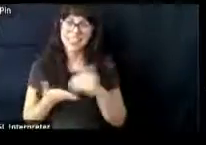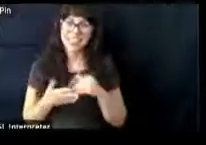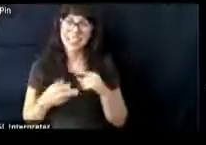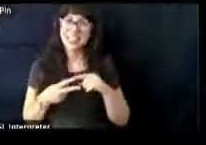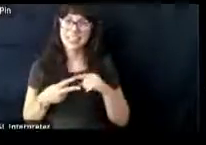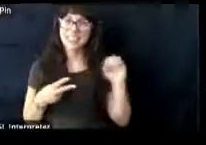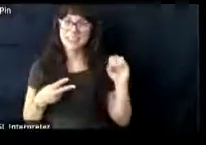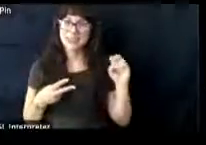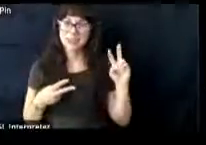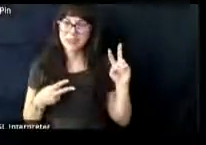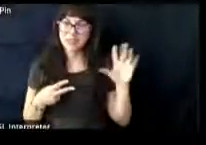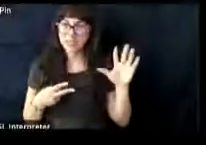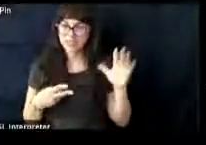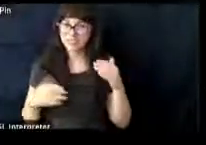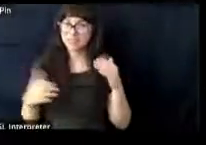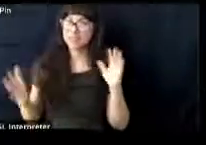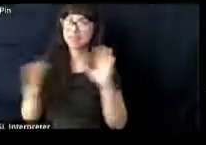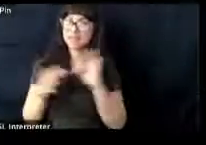will be promoting you now.